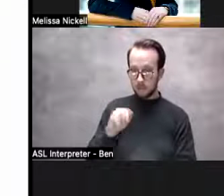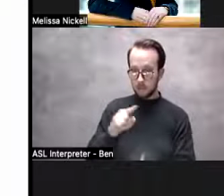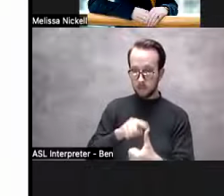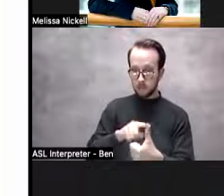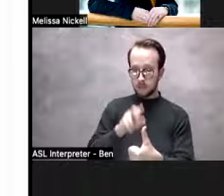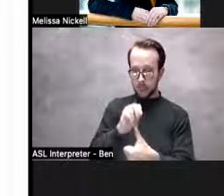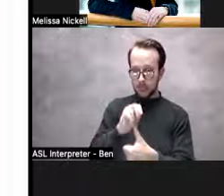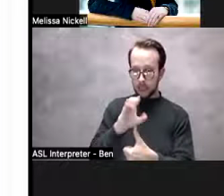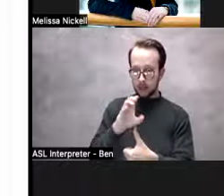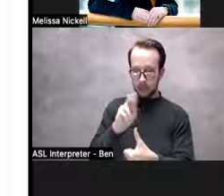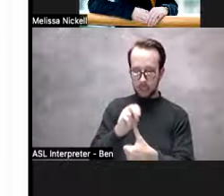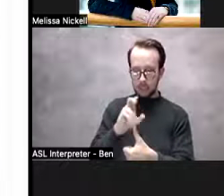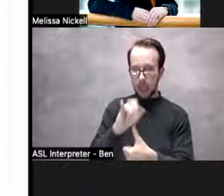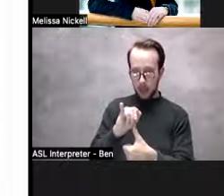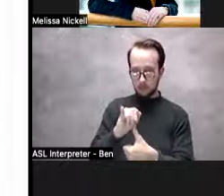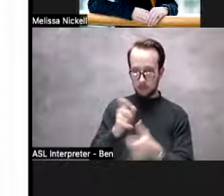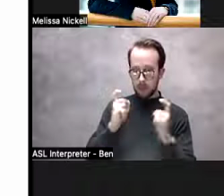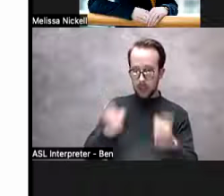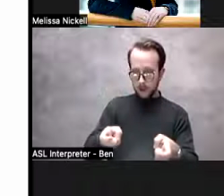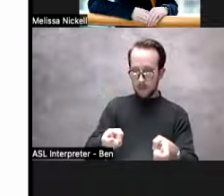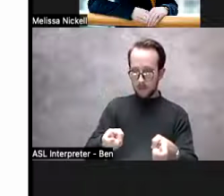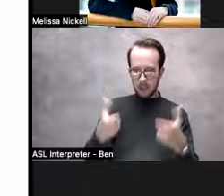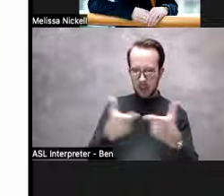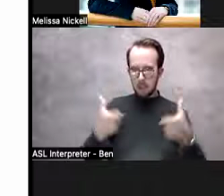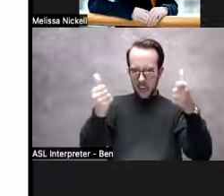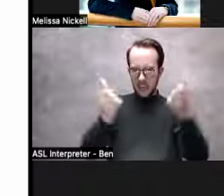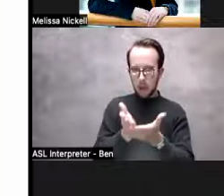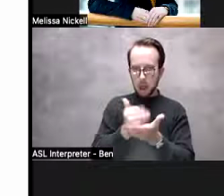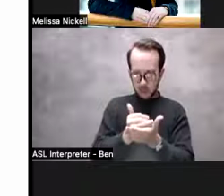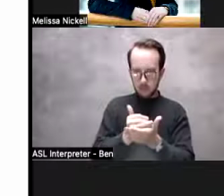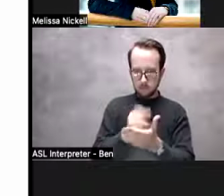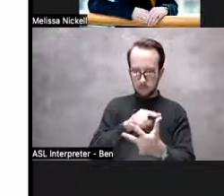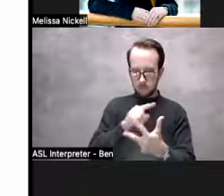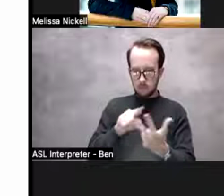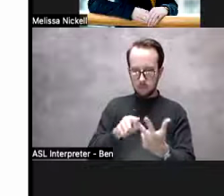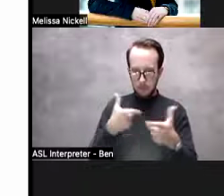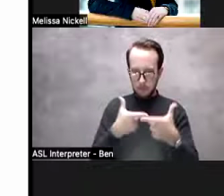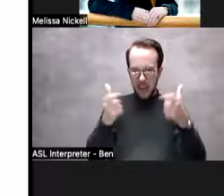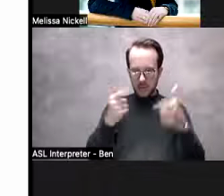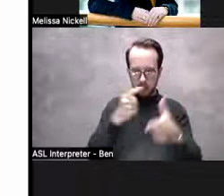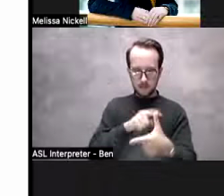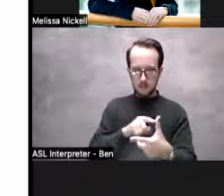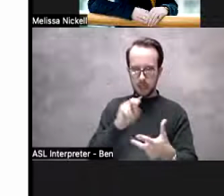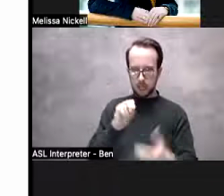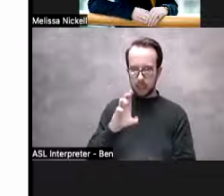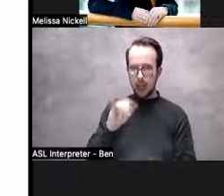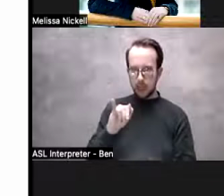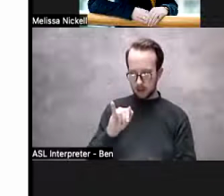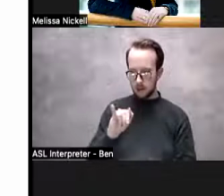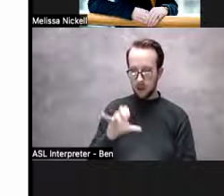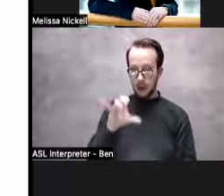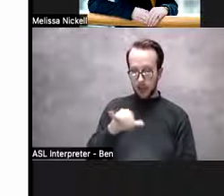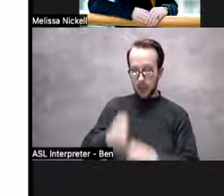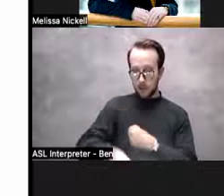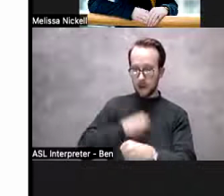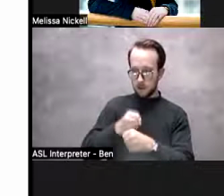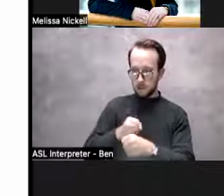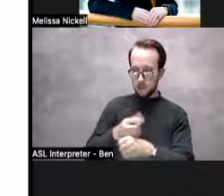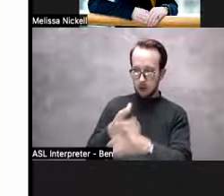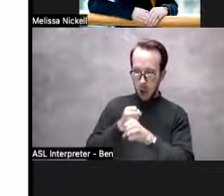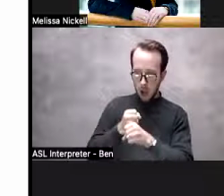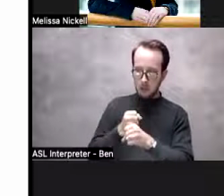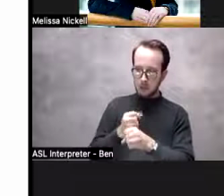actually awards, has the greatest budget of all the different institutes at NIH. So in that year, they received a little